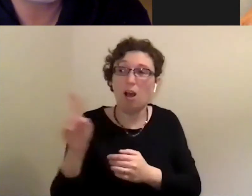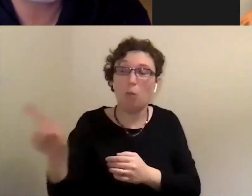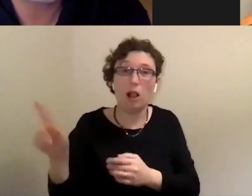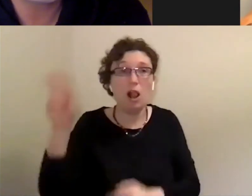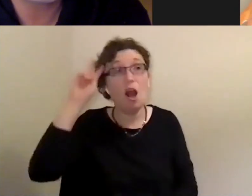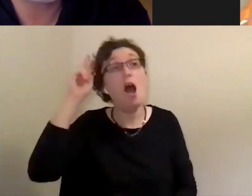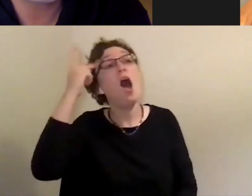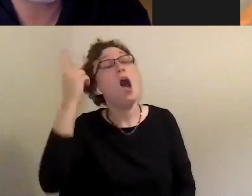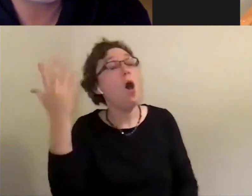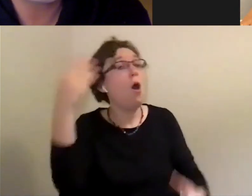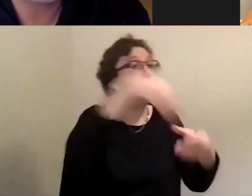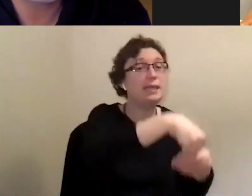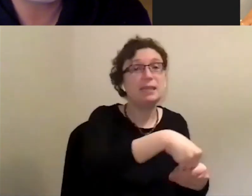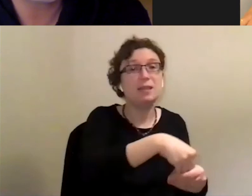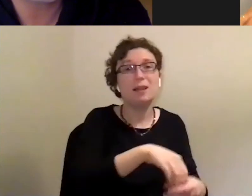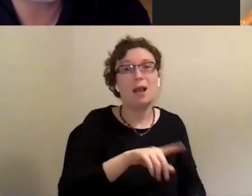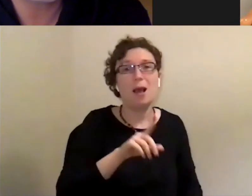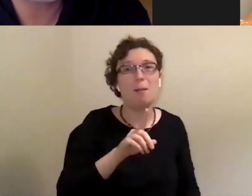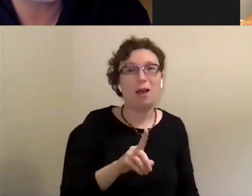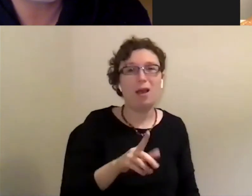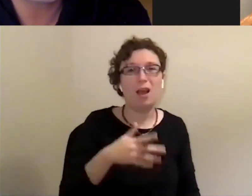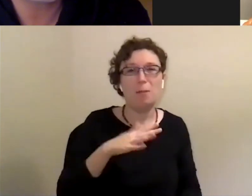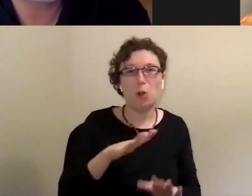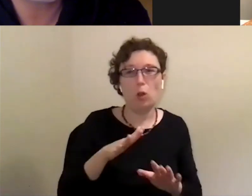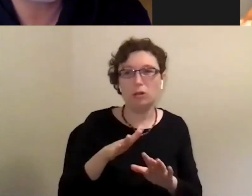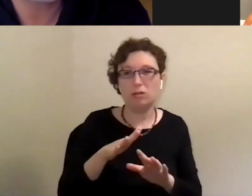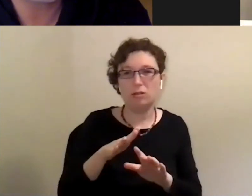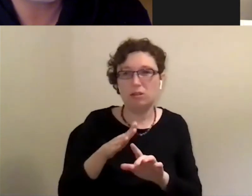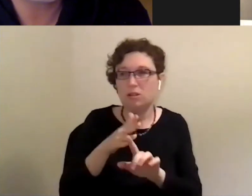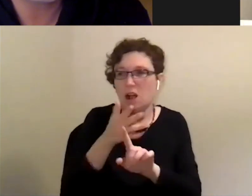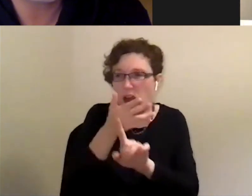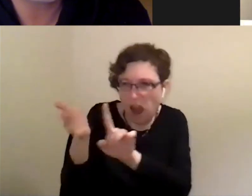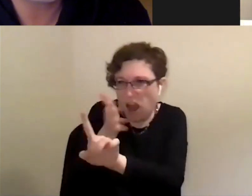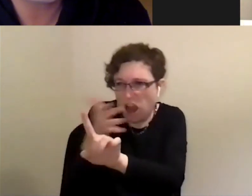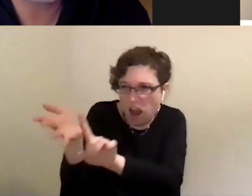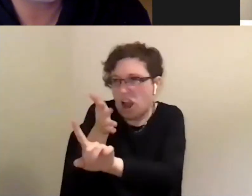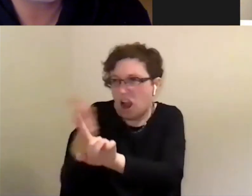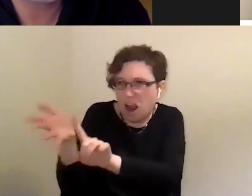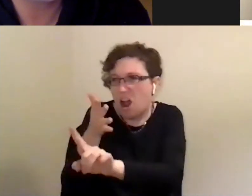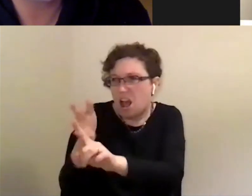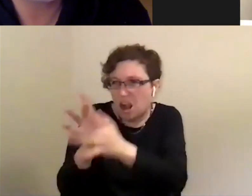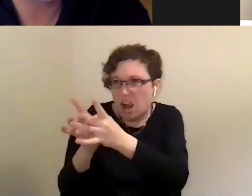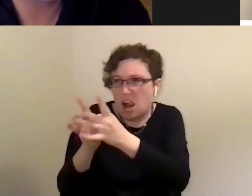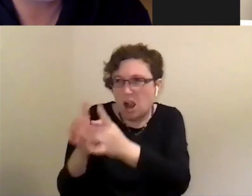person in particular and devoting too much time or too much energy on that one person.